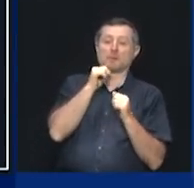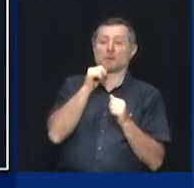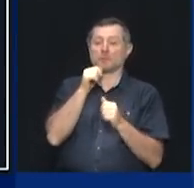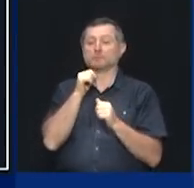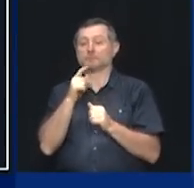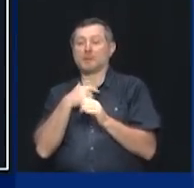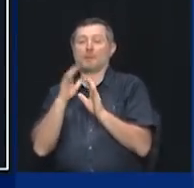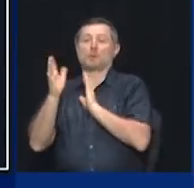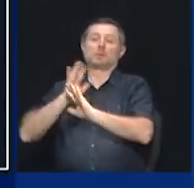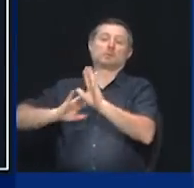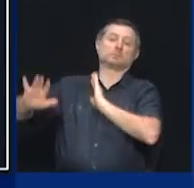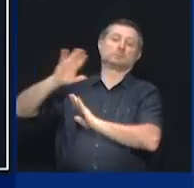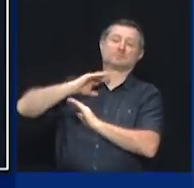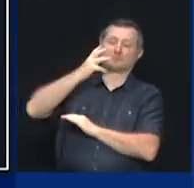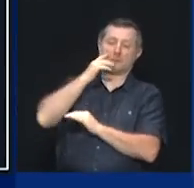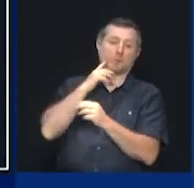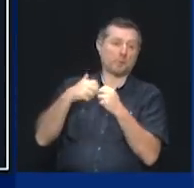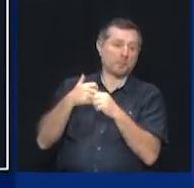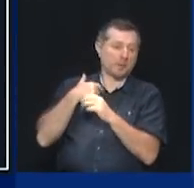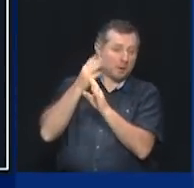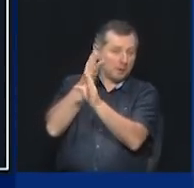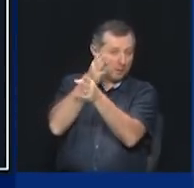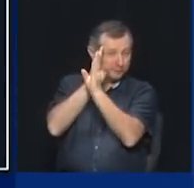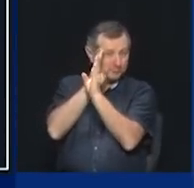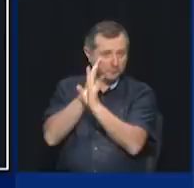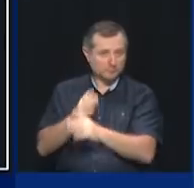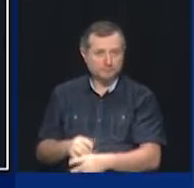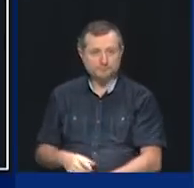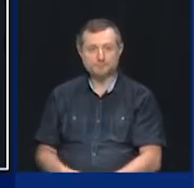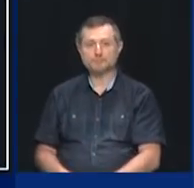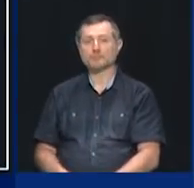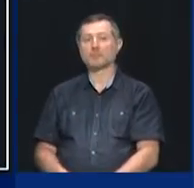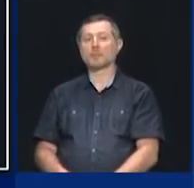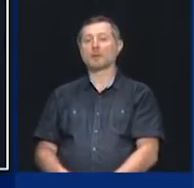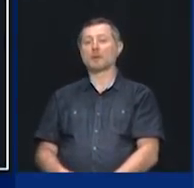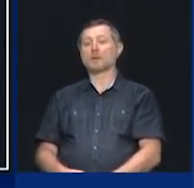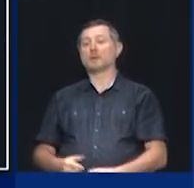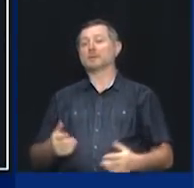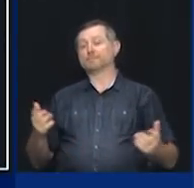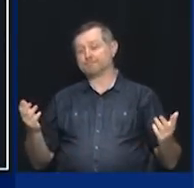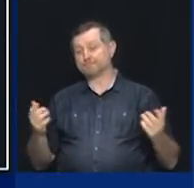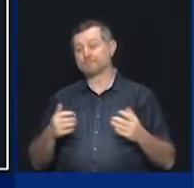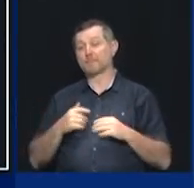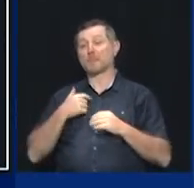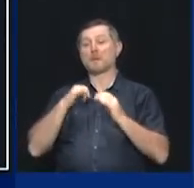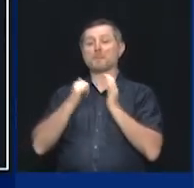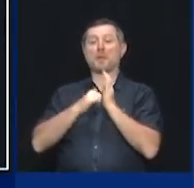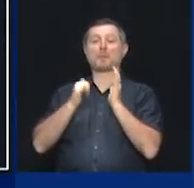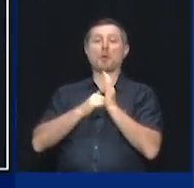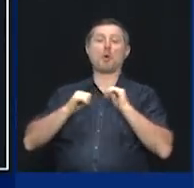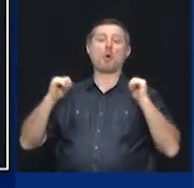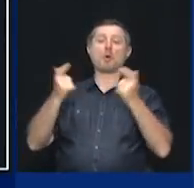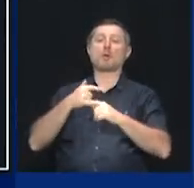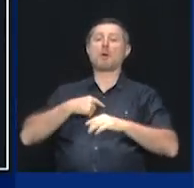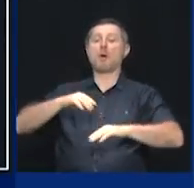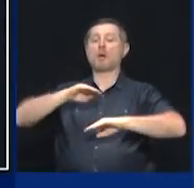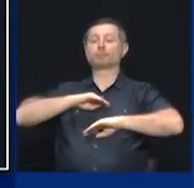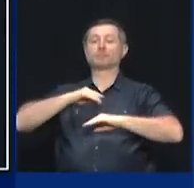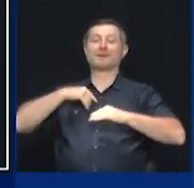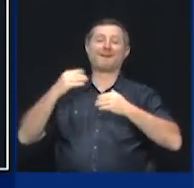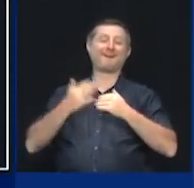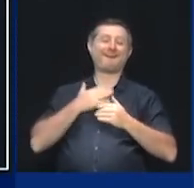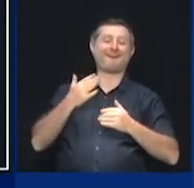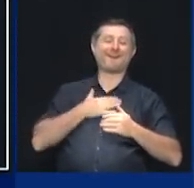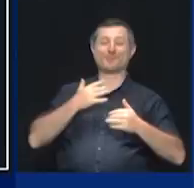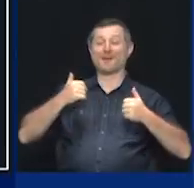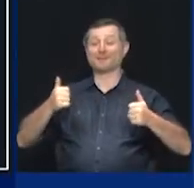problem. Avoid the problem. Why? Because you're not going to make everybody happy. This first meeting